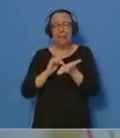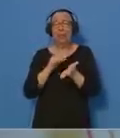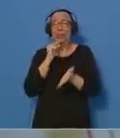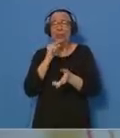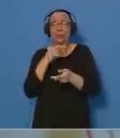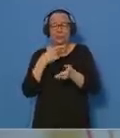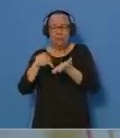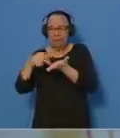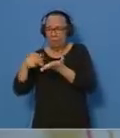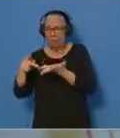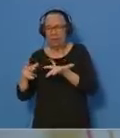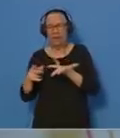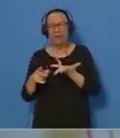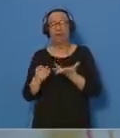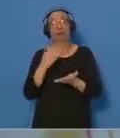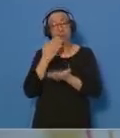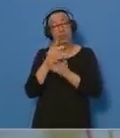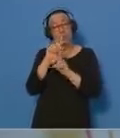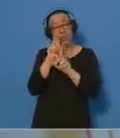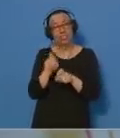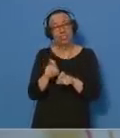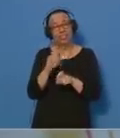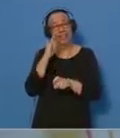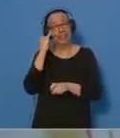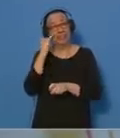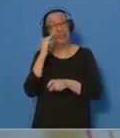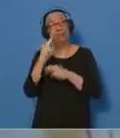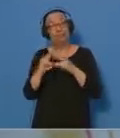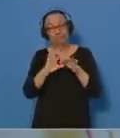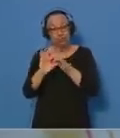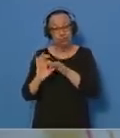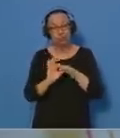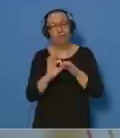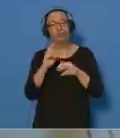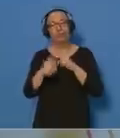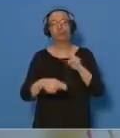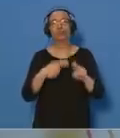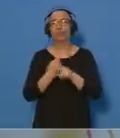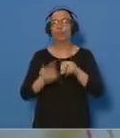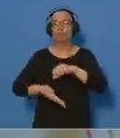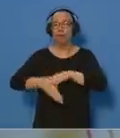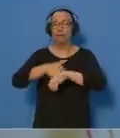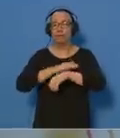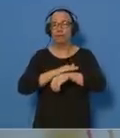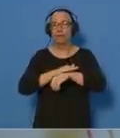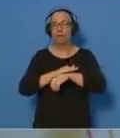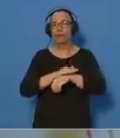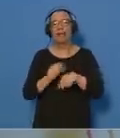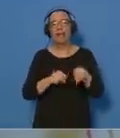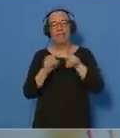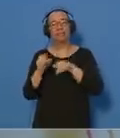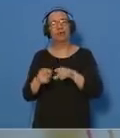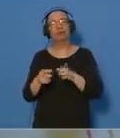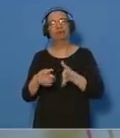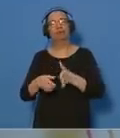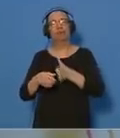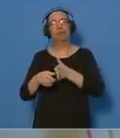reasonable questions to be asking. If we did have universal coverage, as we are proposing under the Bermuda Health Plan, then those type of questions would be